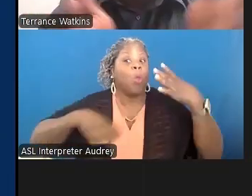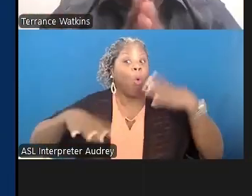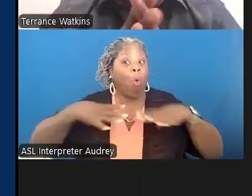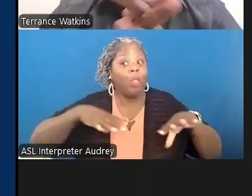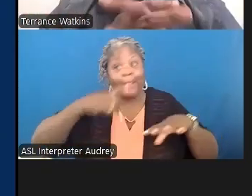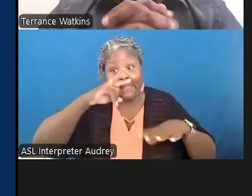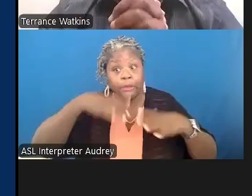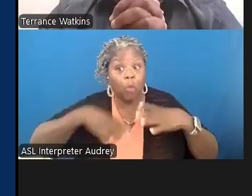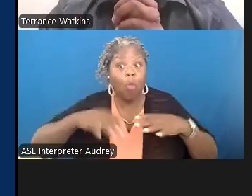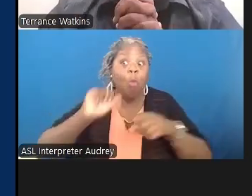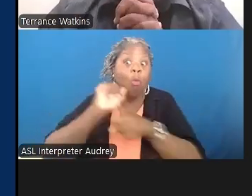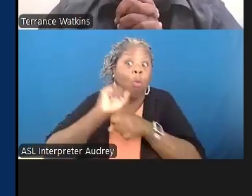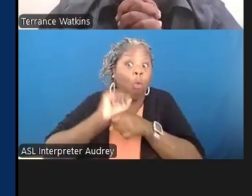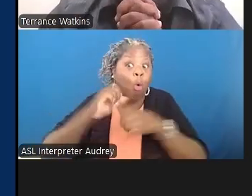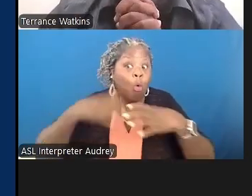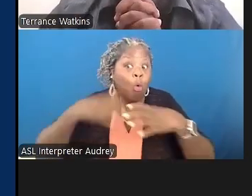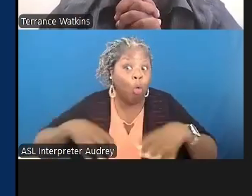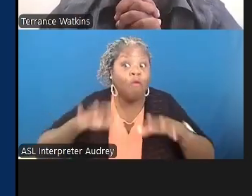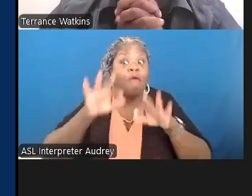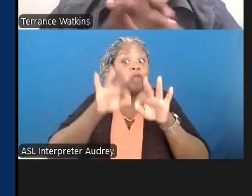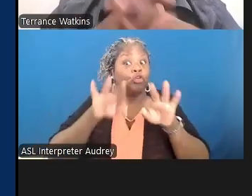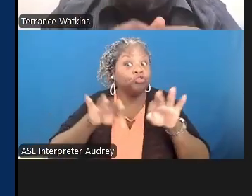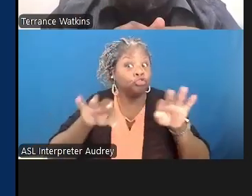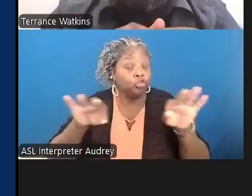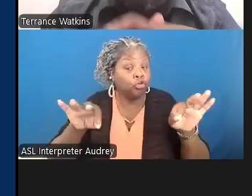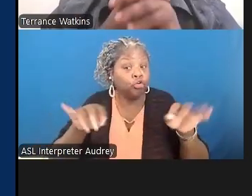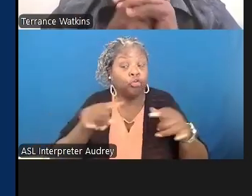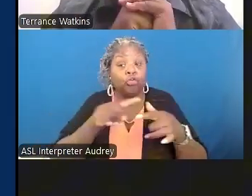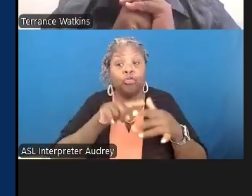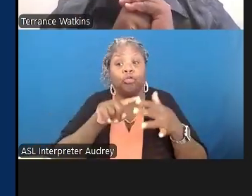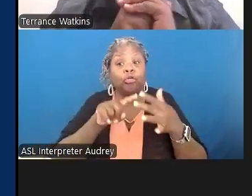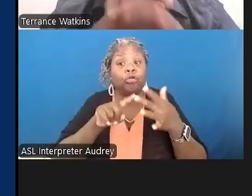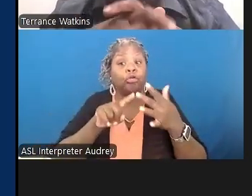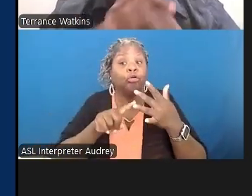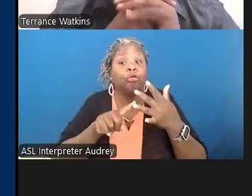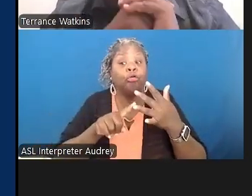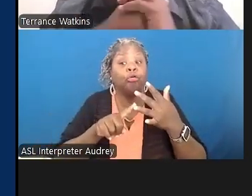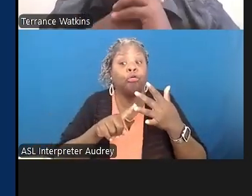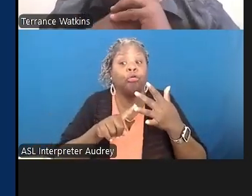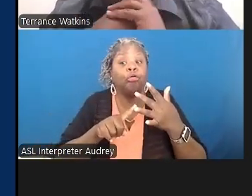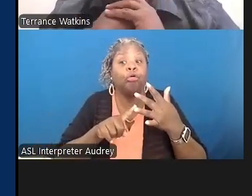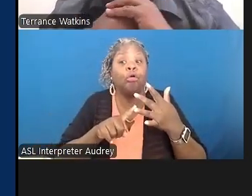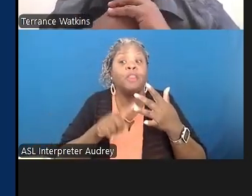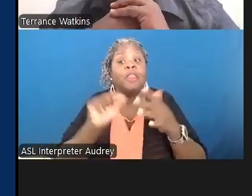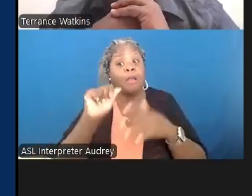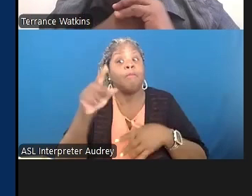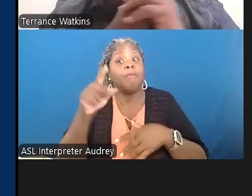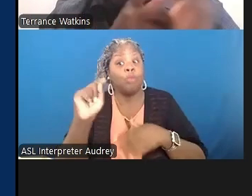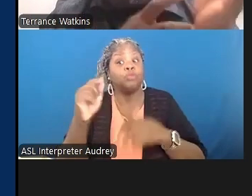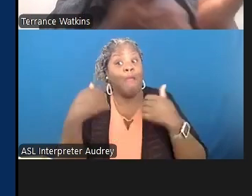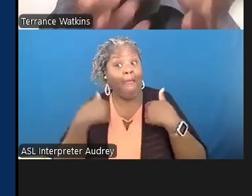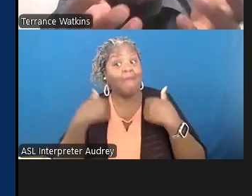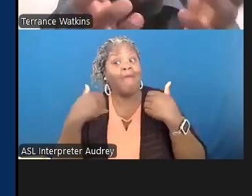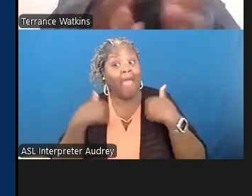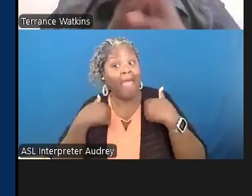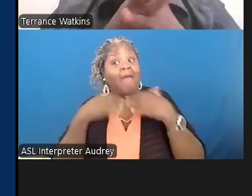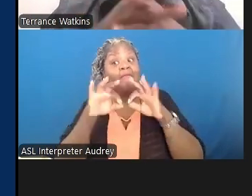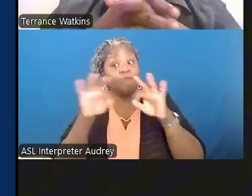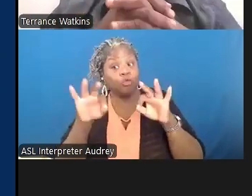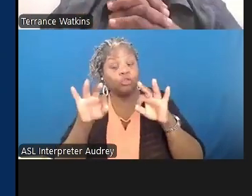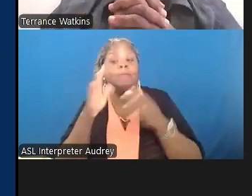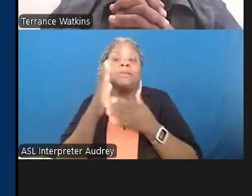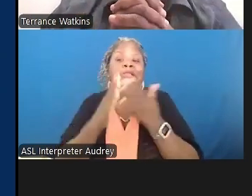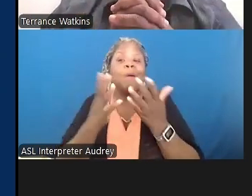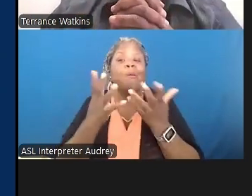work clothing, furniture. The apartments that we have furniture, but some of the people choose to bring in their